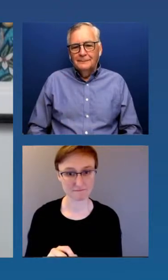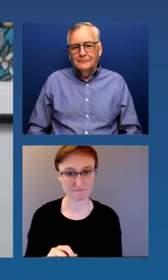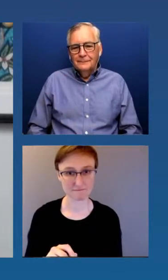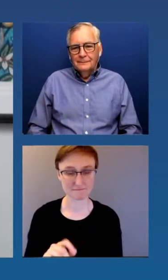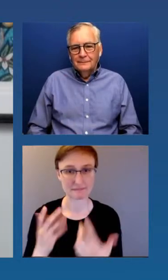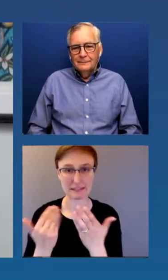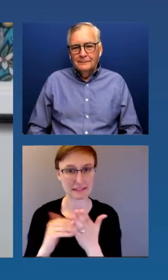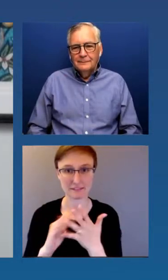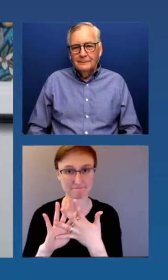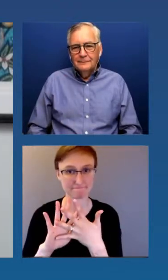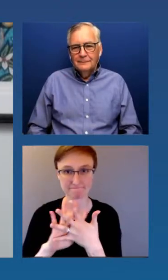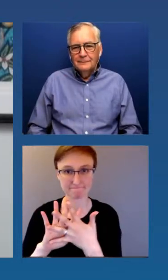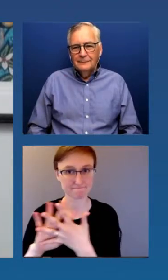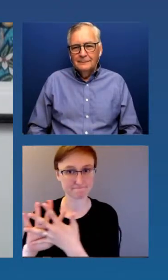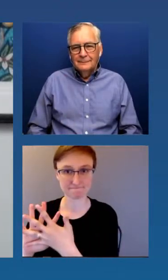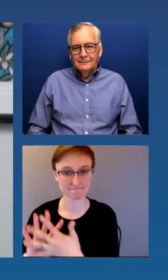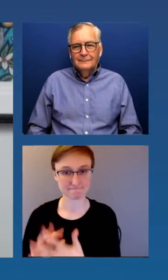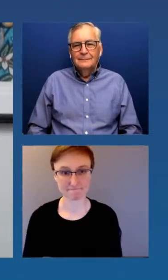the